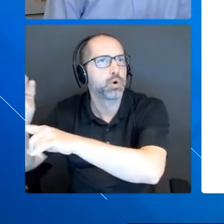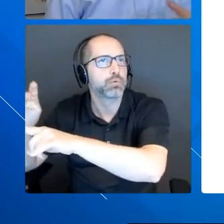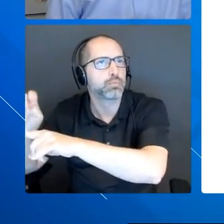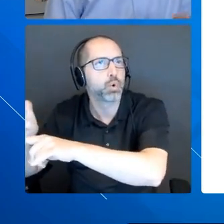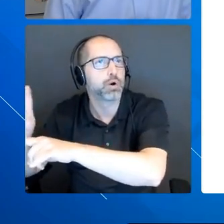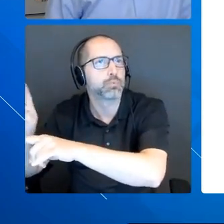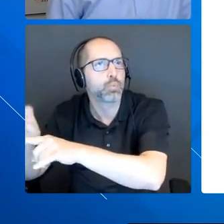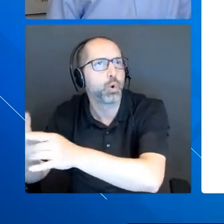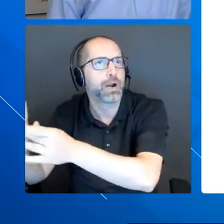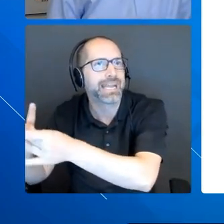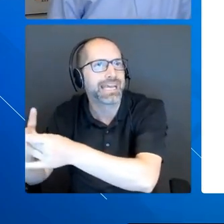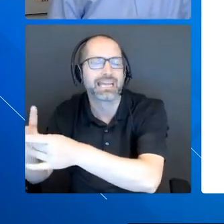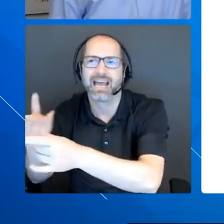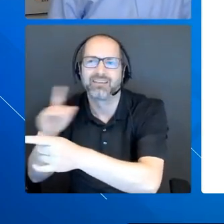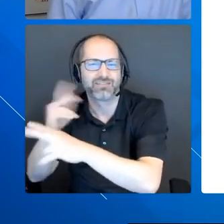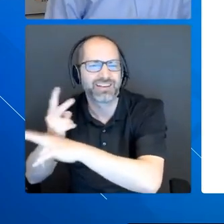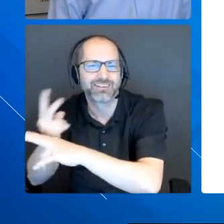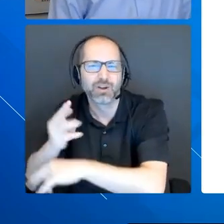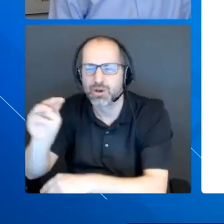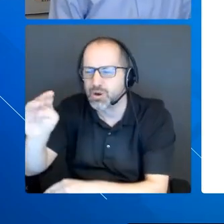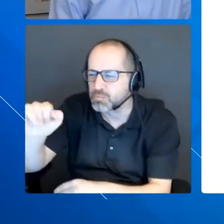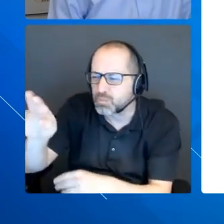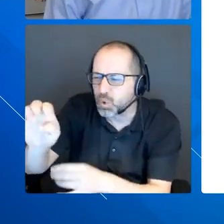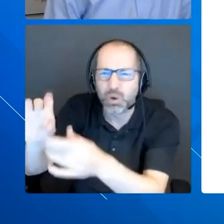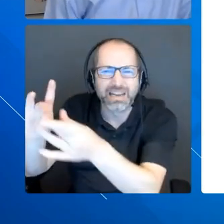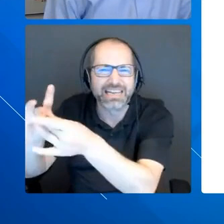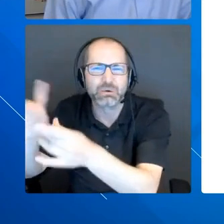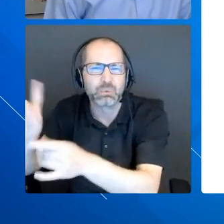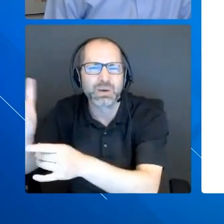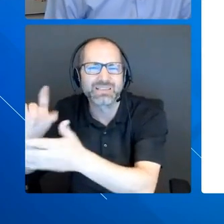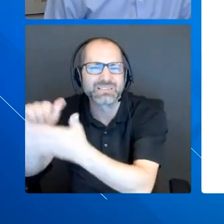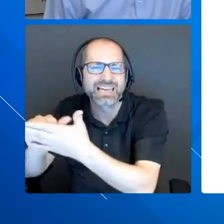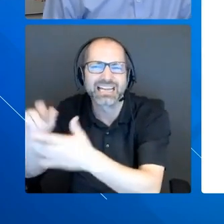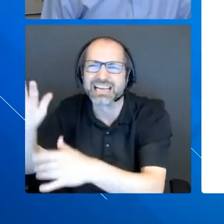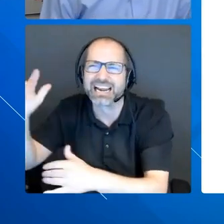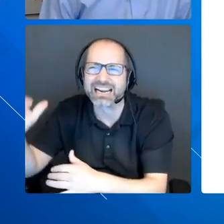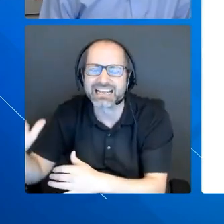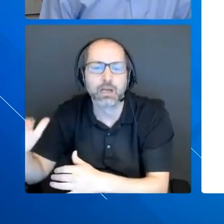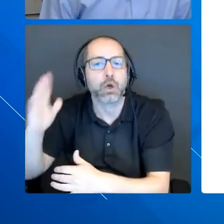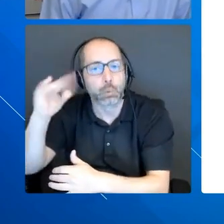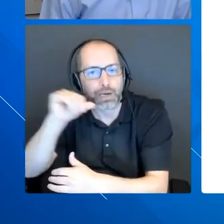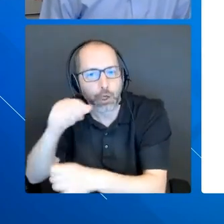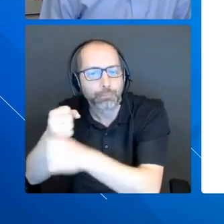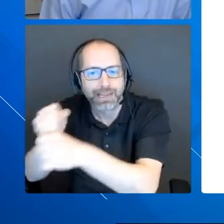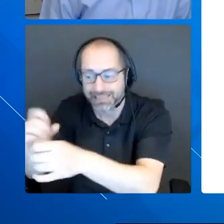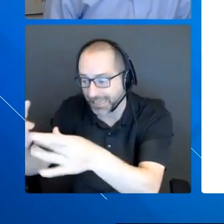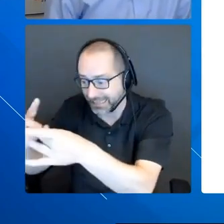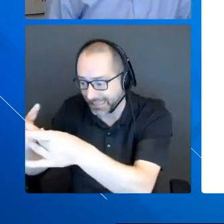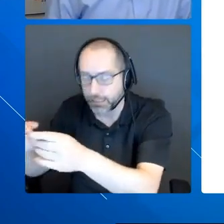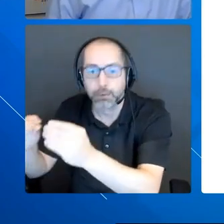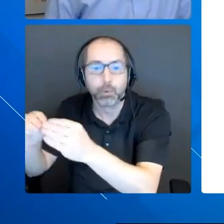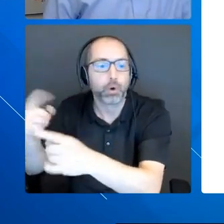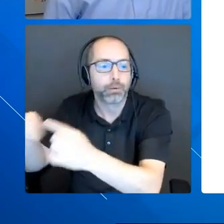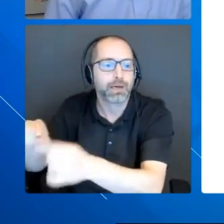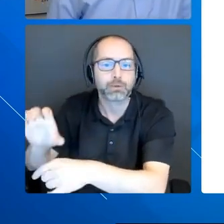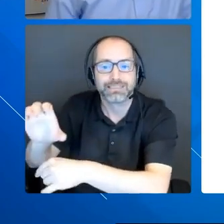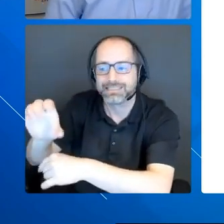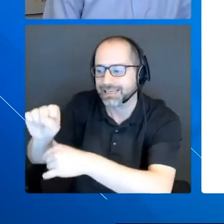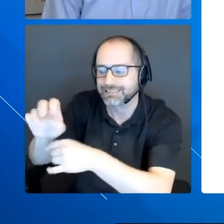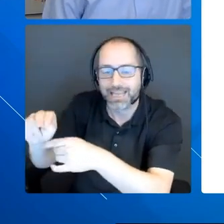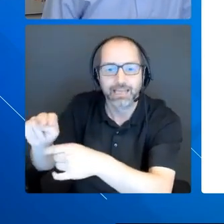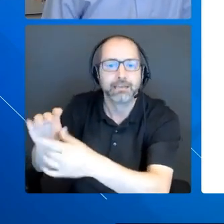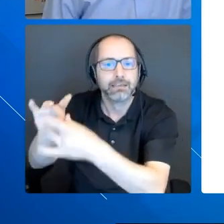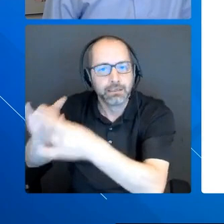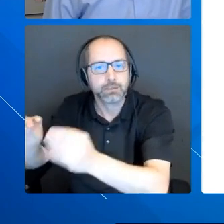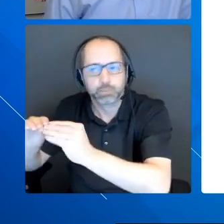forced to read around to try to figure out where more is. Why not make the link learn more about CSN? It makes